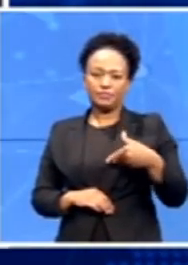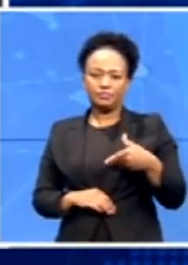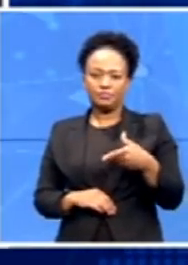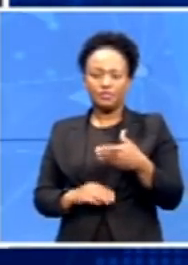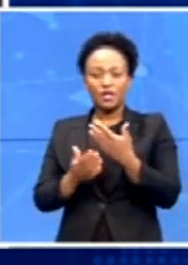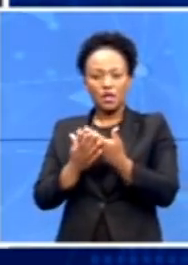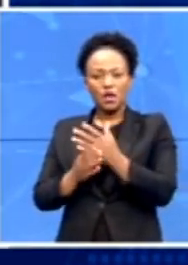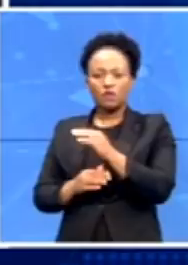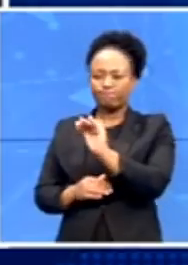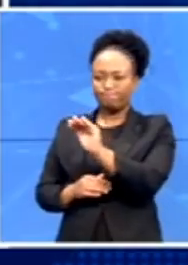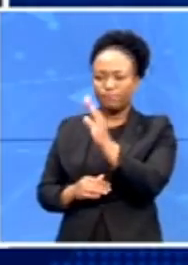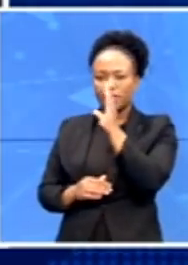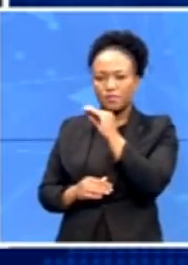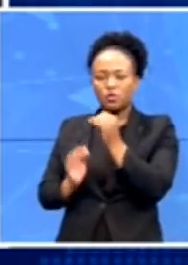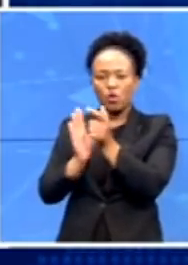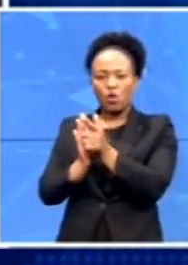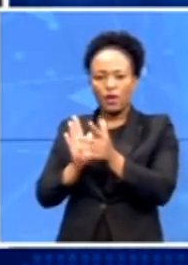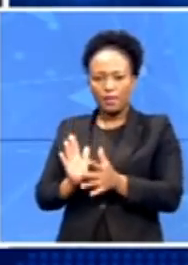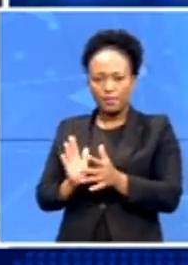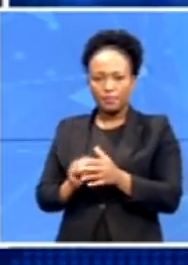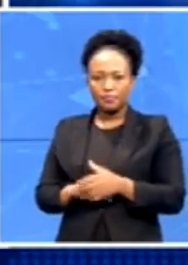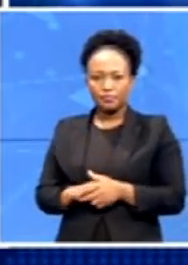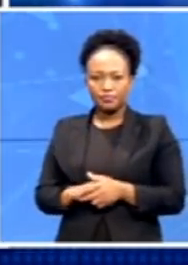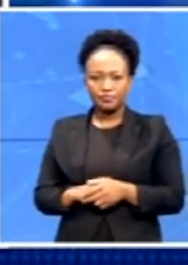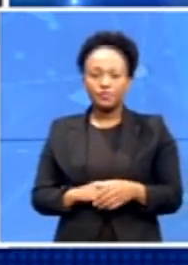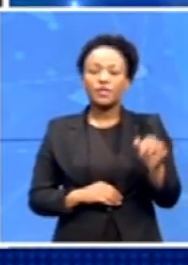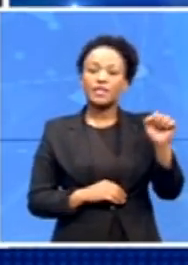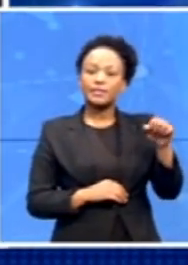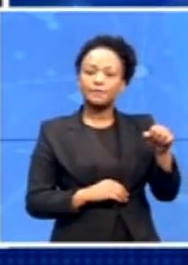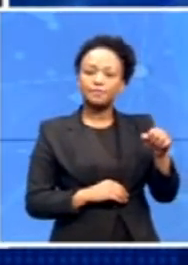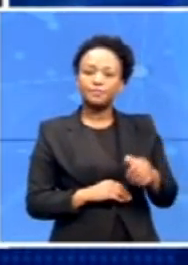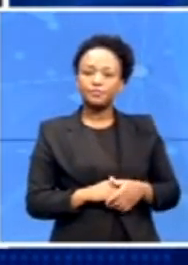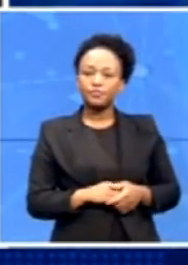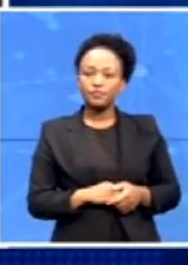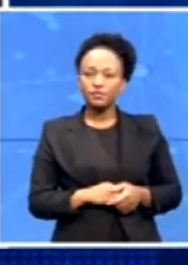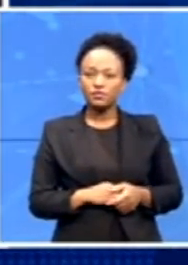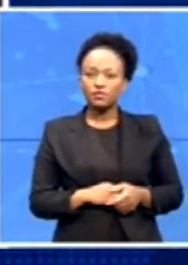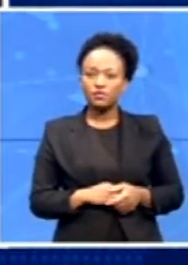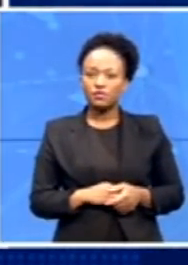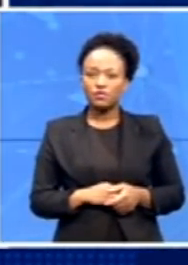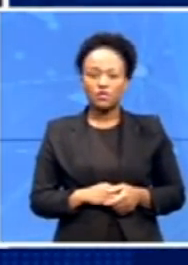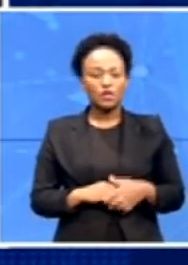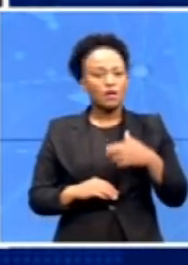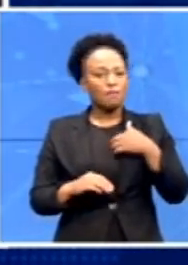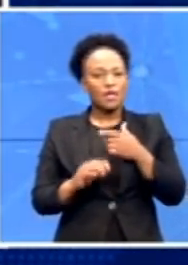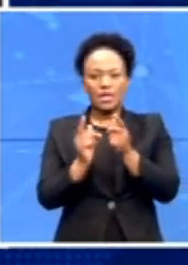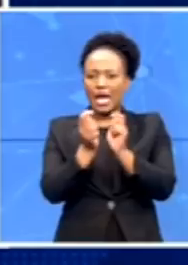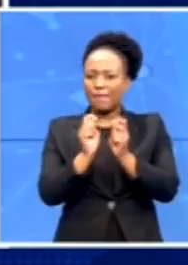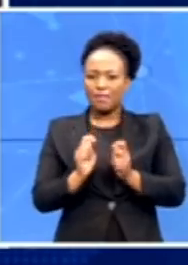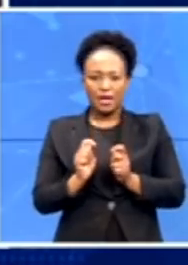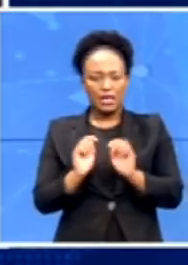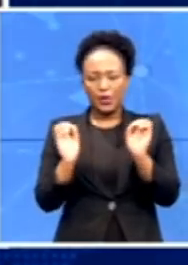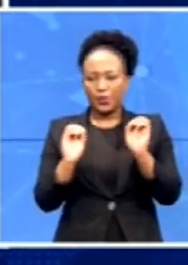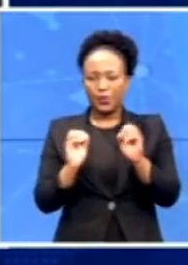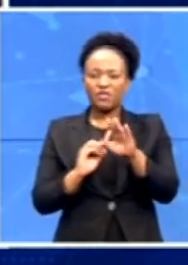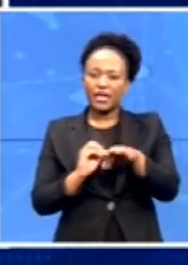Ms. Jacobus? Yes, you may. I don't see the amendment in 13, but what it